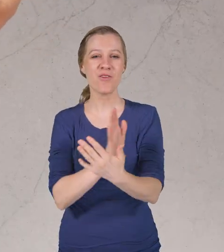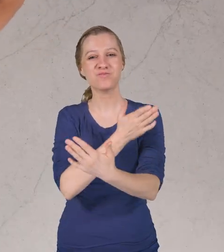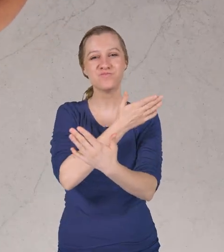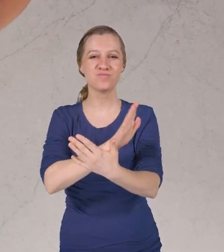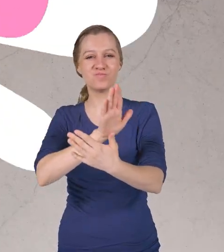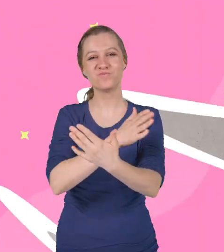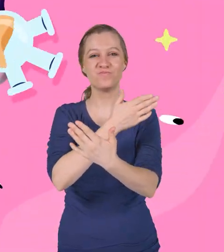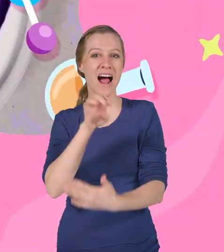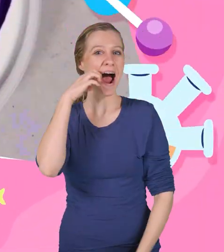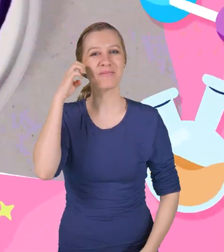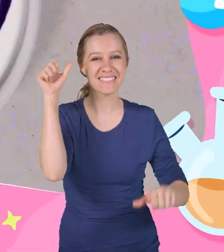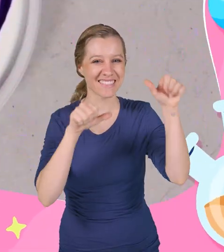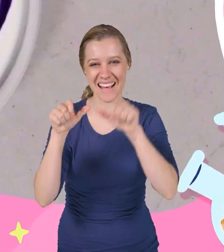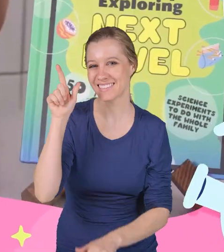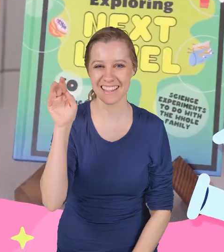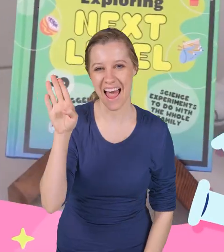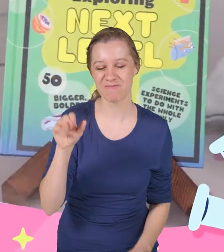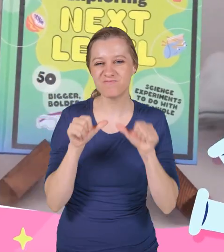floating.